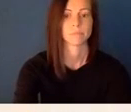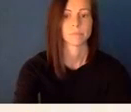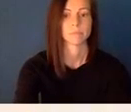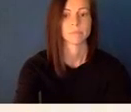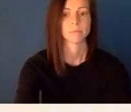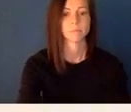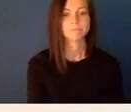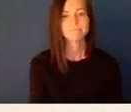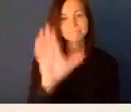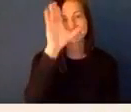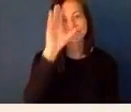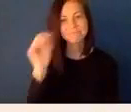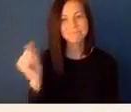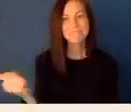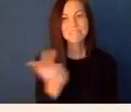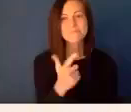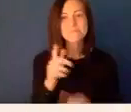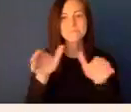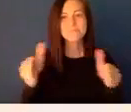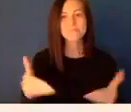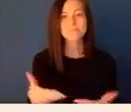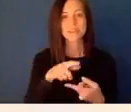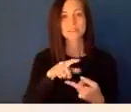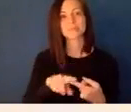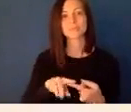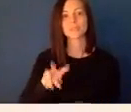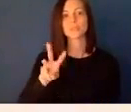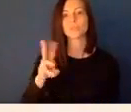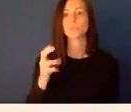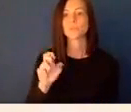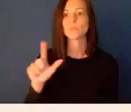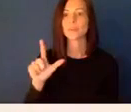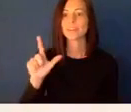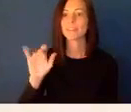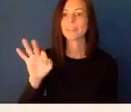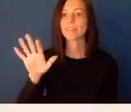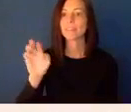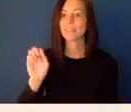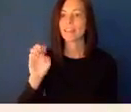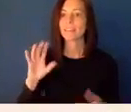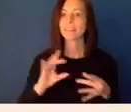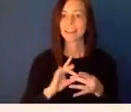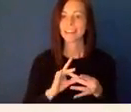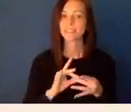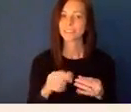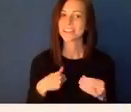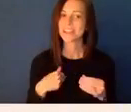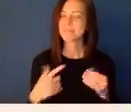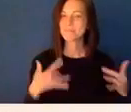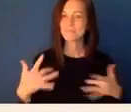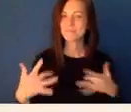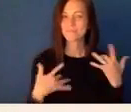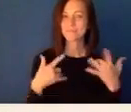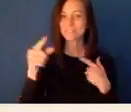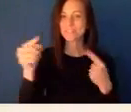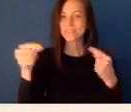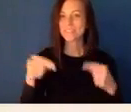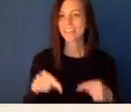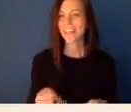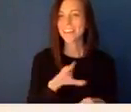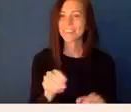Hi, everybody, and welcome to Real Life Connections. I am so excited that you're here and able to watch this